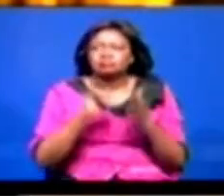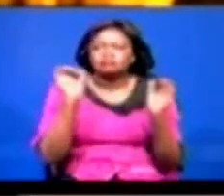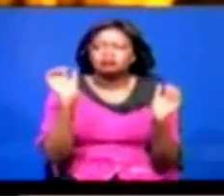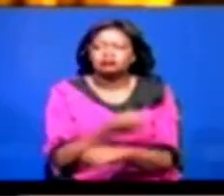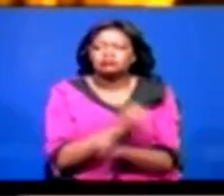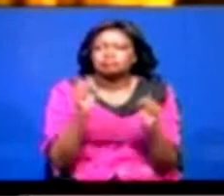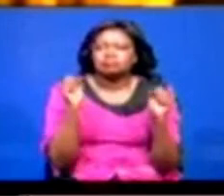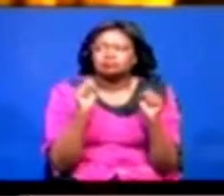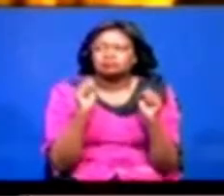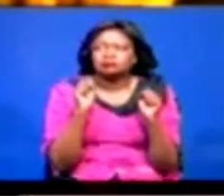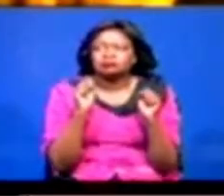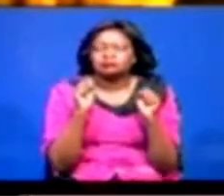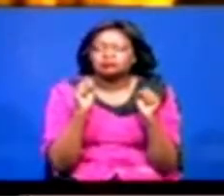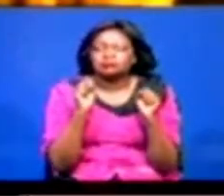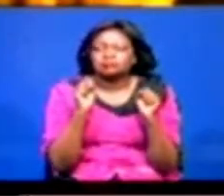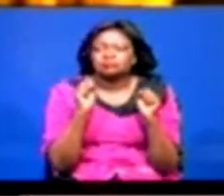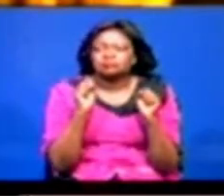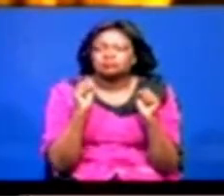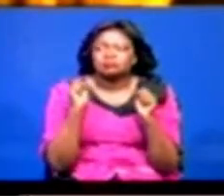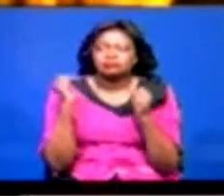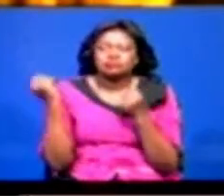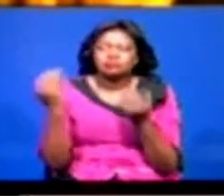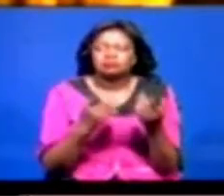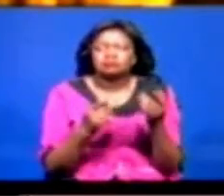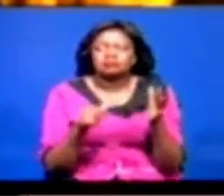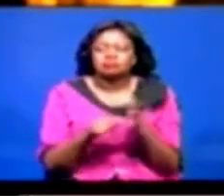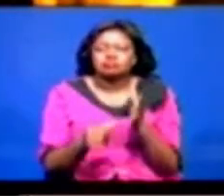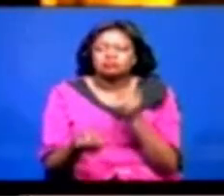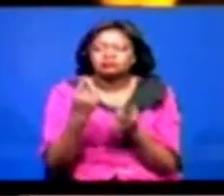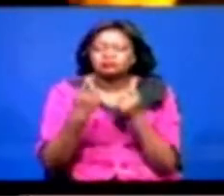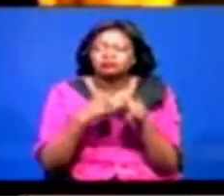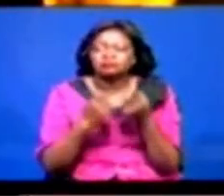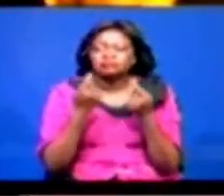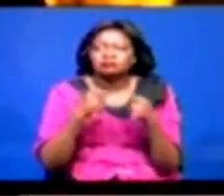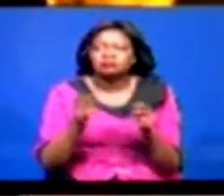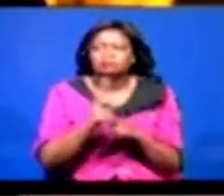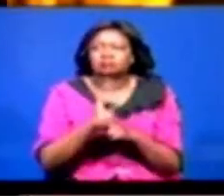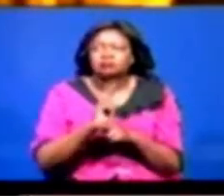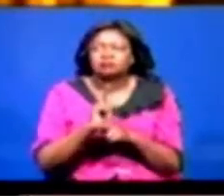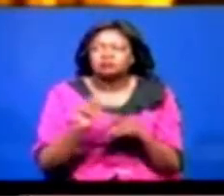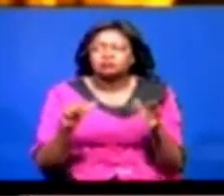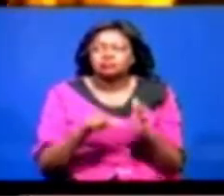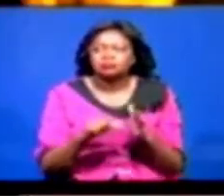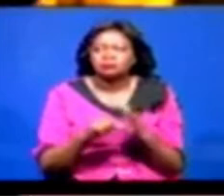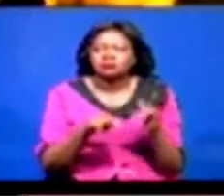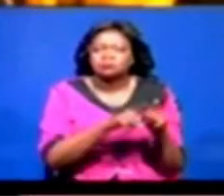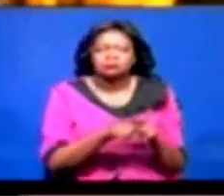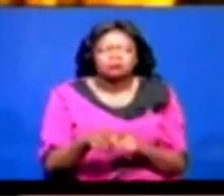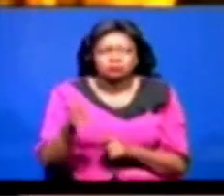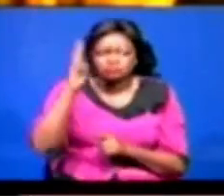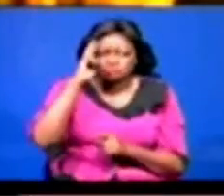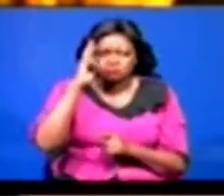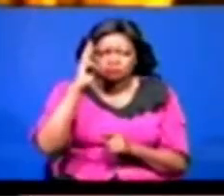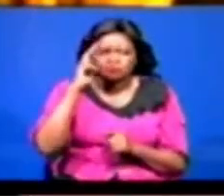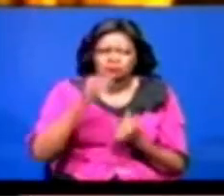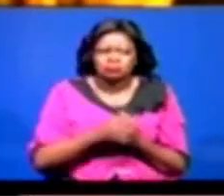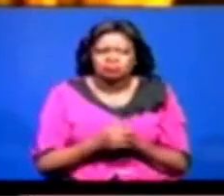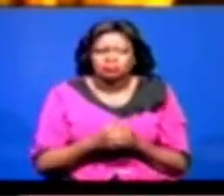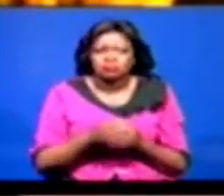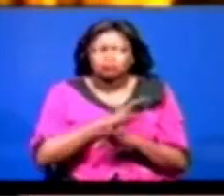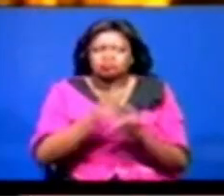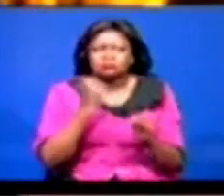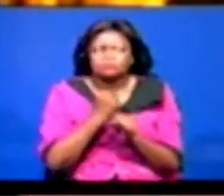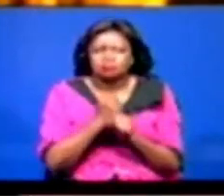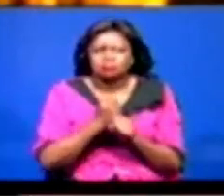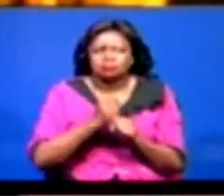trouble, you cannot foment chaos, and then try to use the chaos as your reason, or the non-performance of an act because